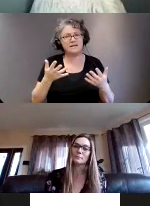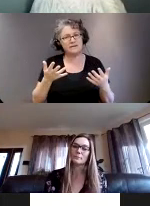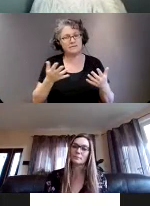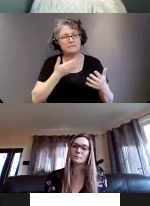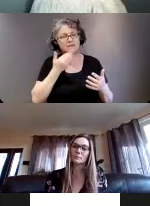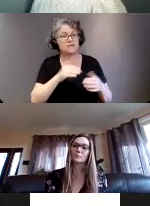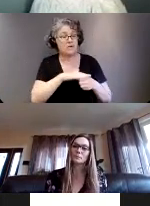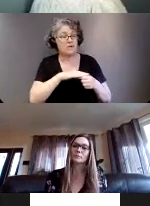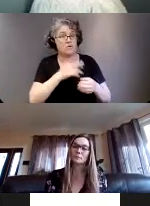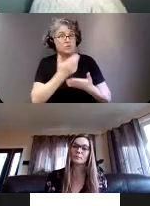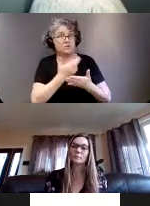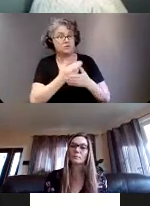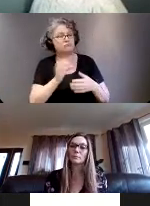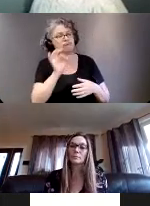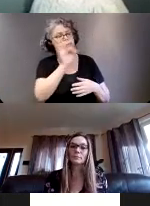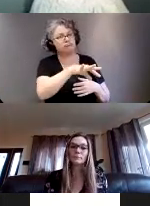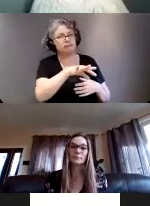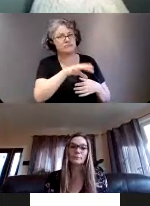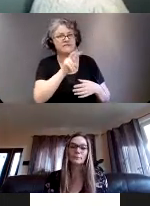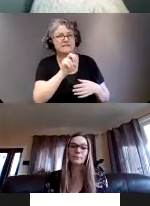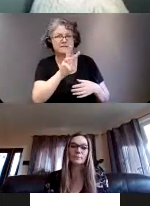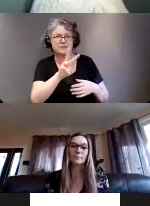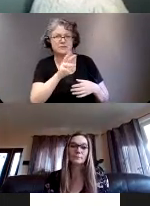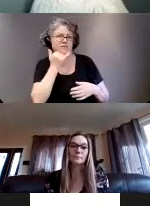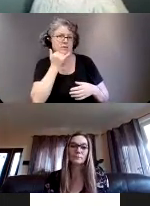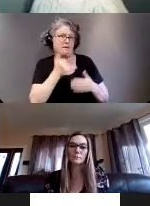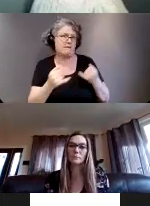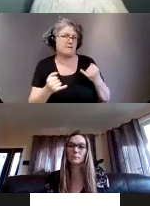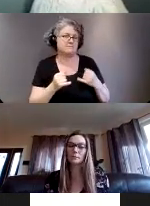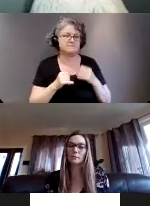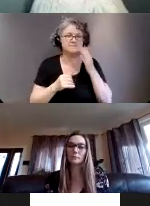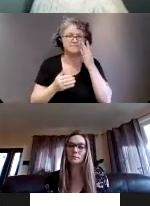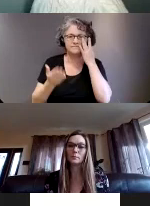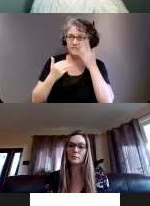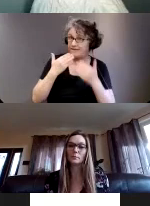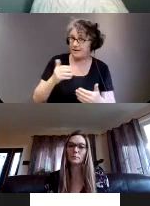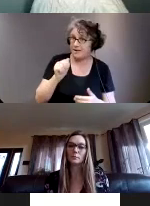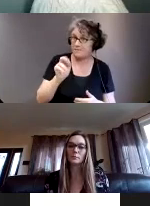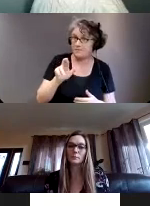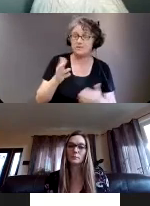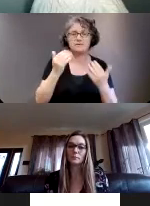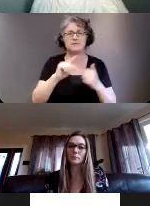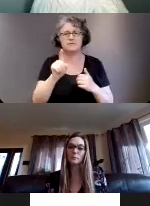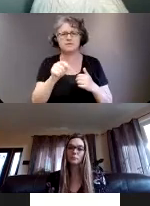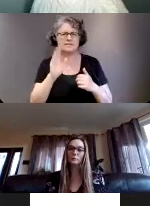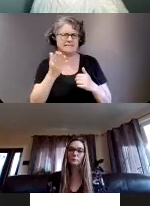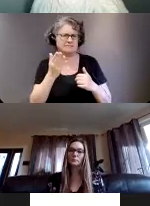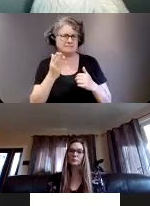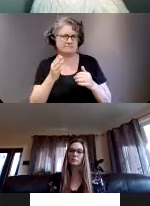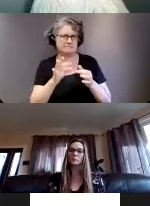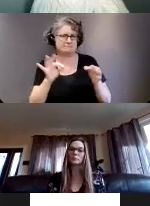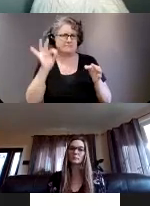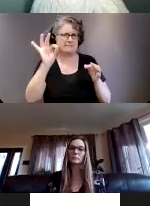resource would be great too. Thank you, Amber. The next question is more of a statement, I think, but I think it's really important to